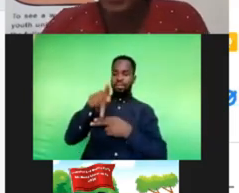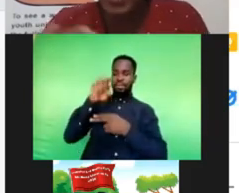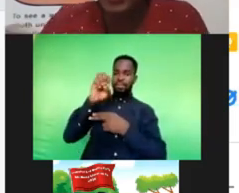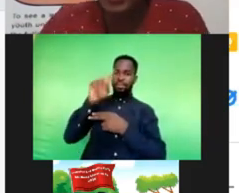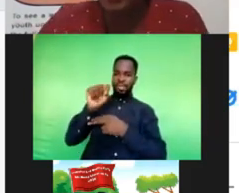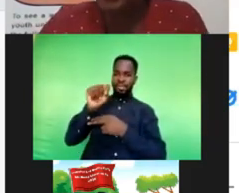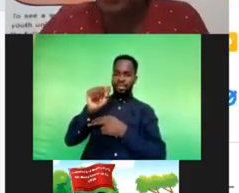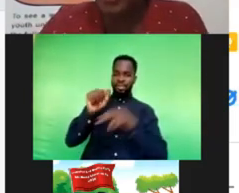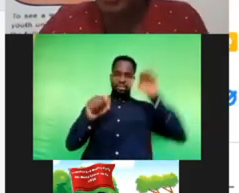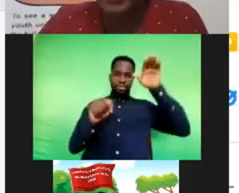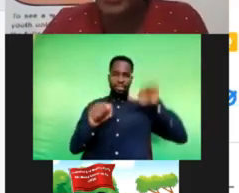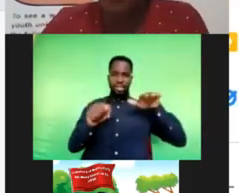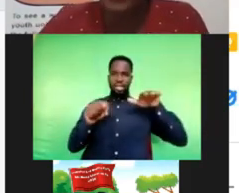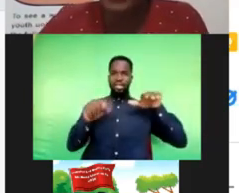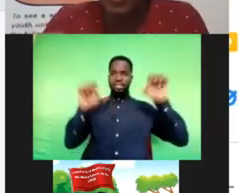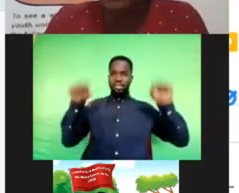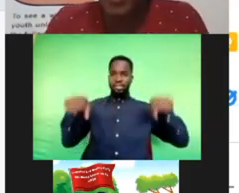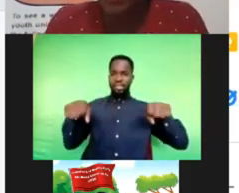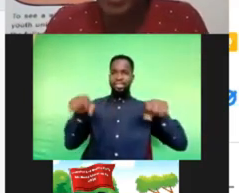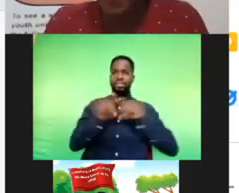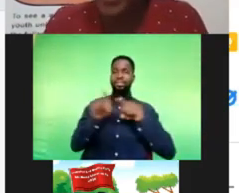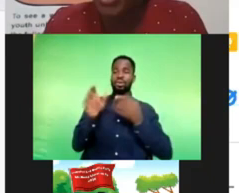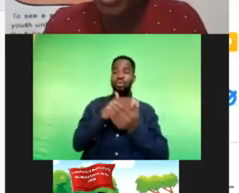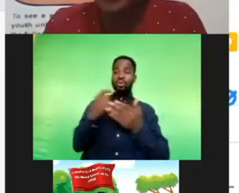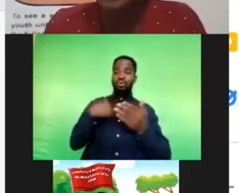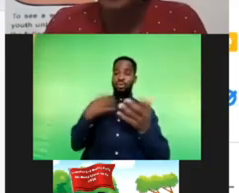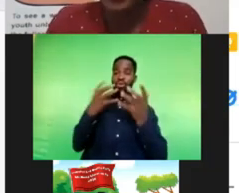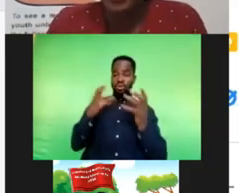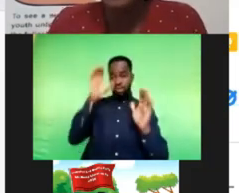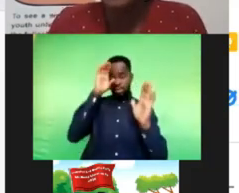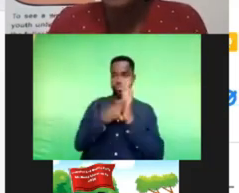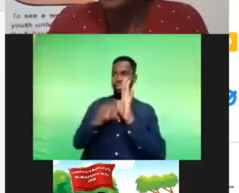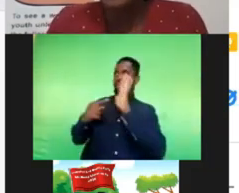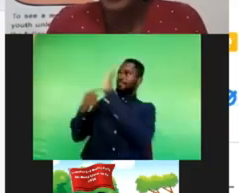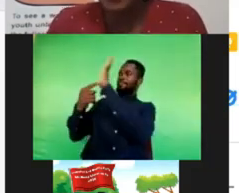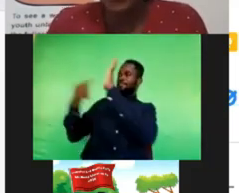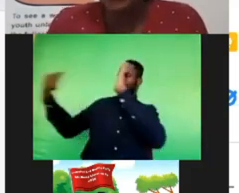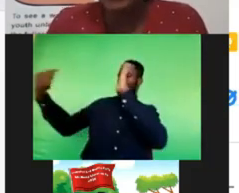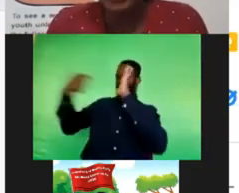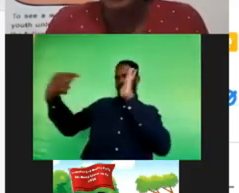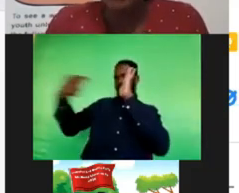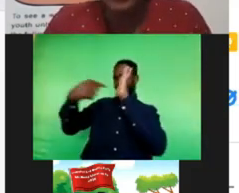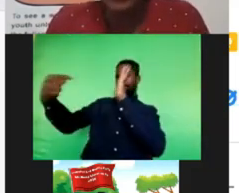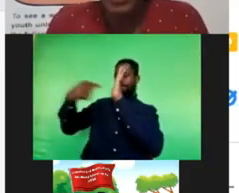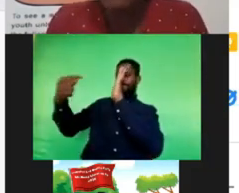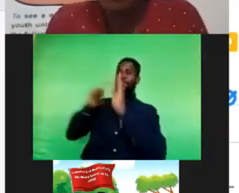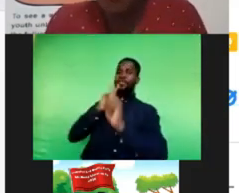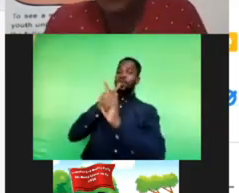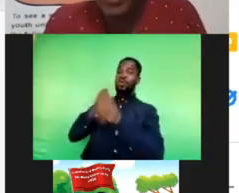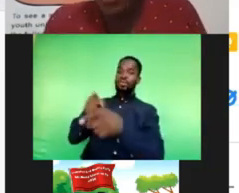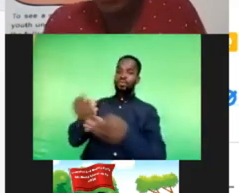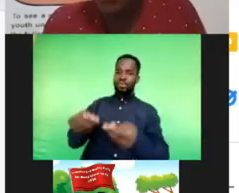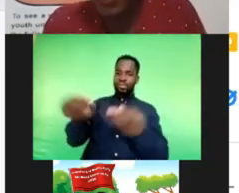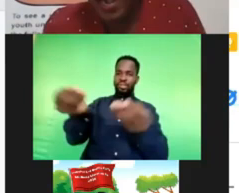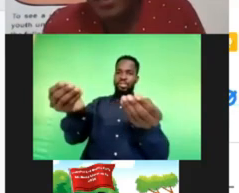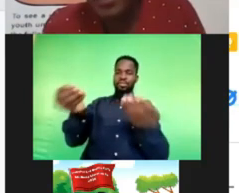child can say what they want by showing a picture and get the response. So they will have to move